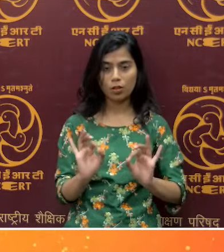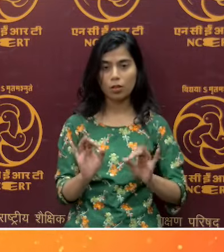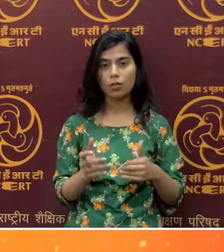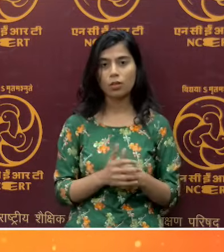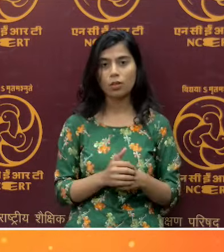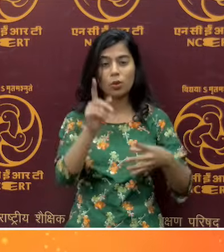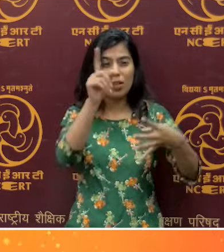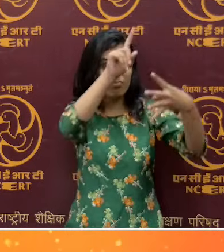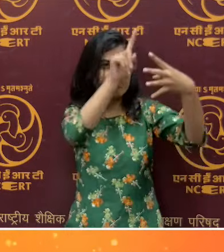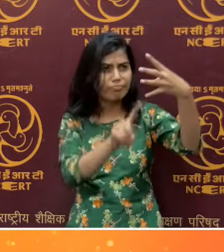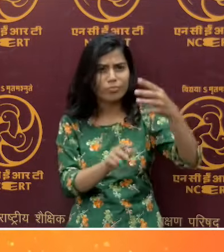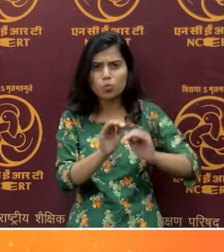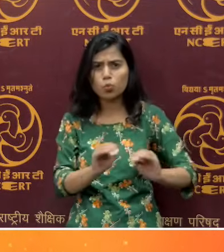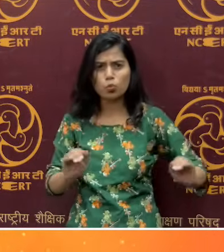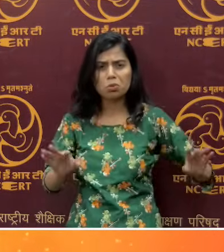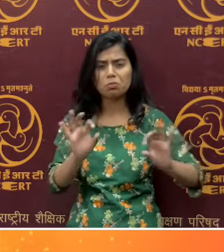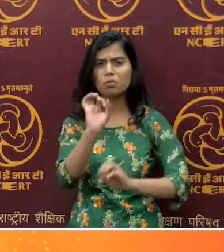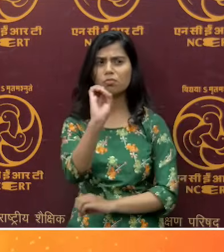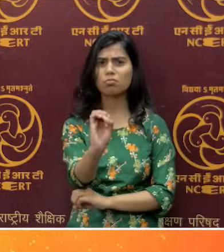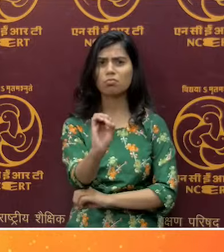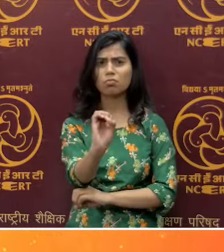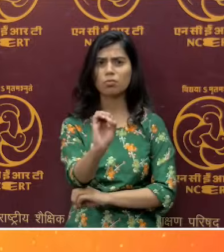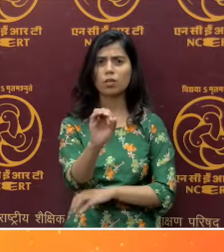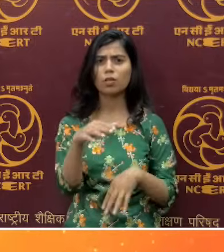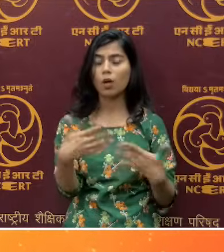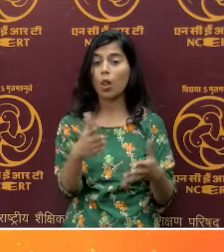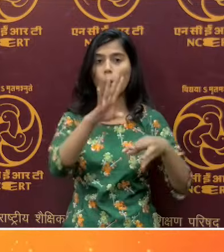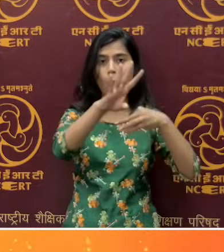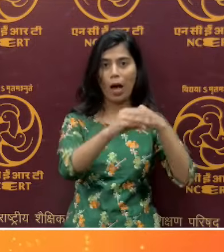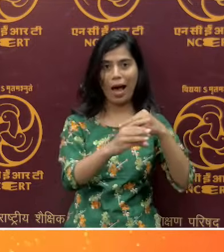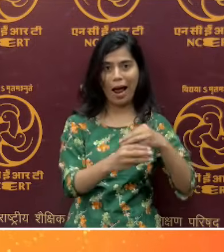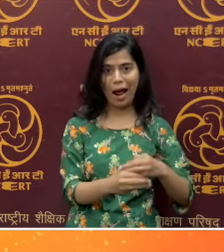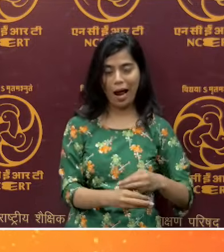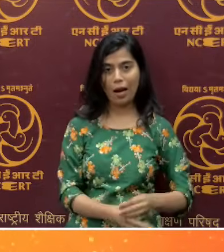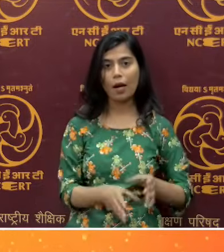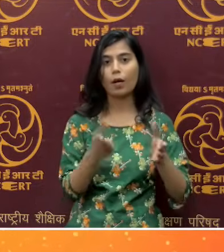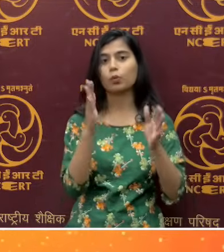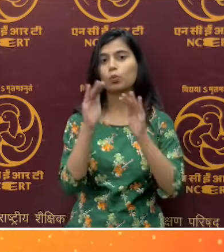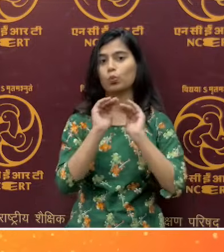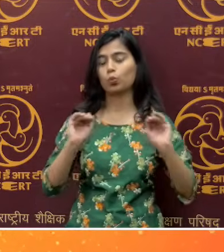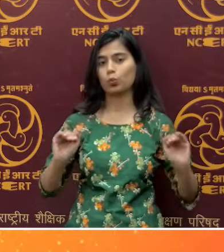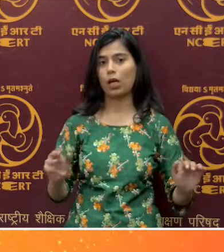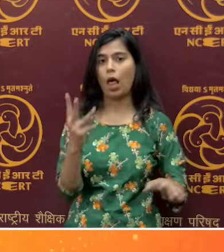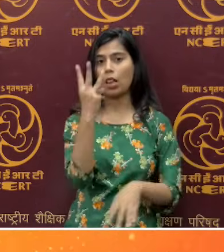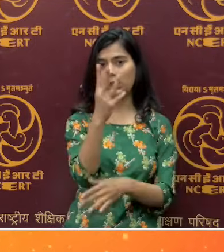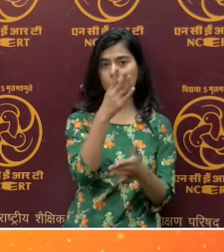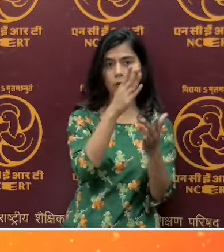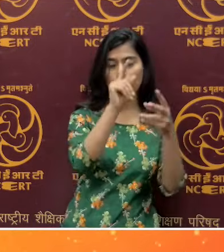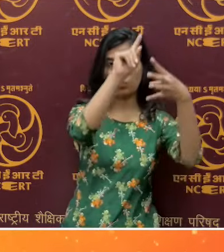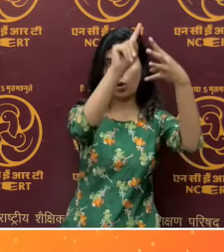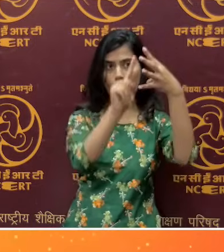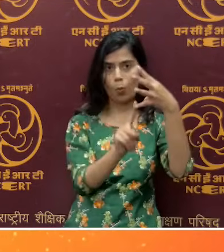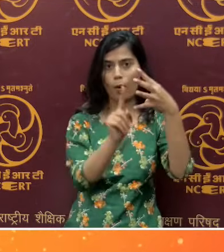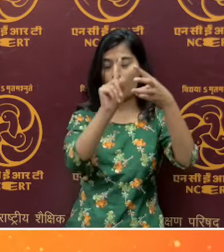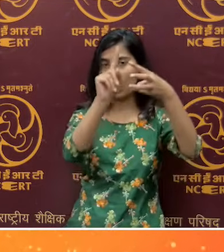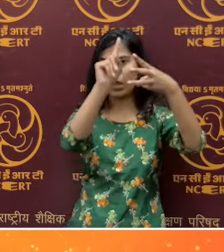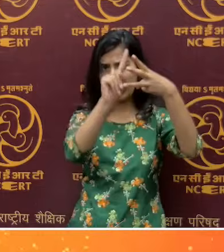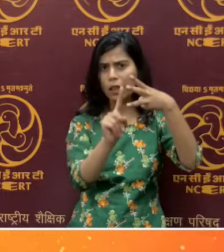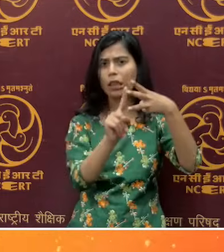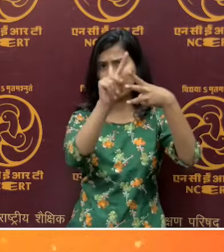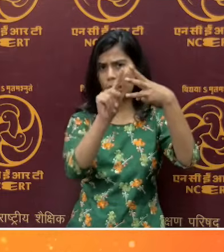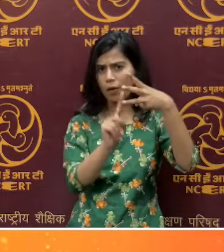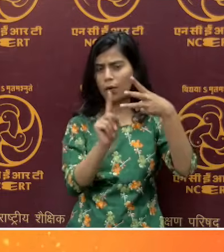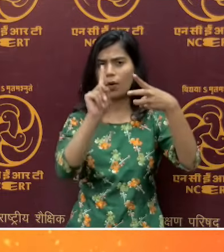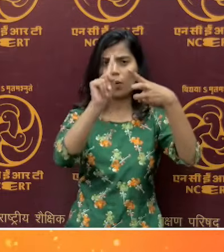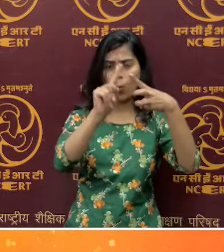0. So we have came up with a feature called as add student. So in add student we have 3 options to upload the student details. One